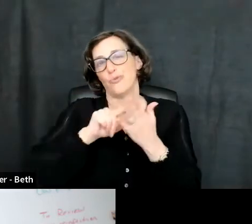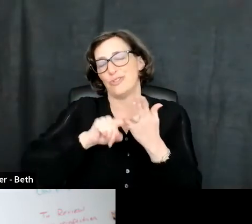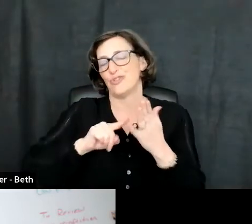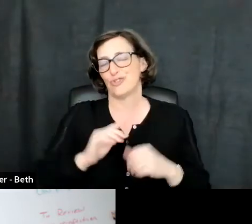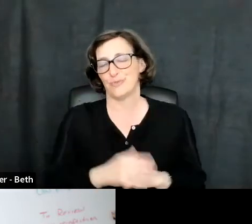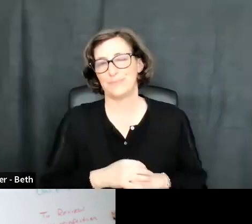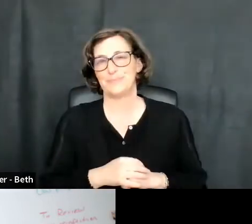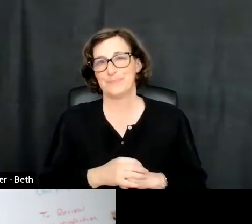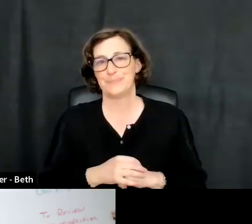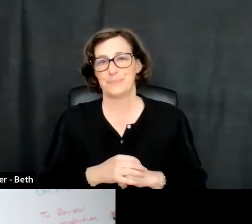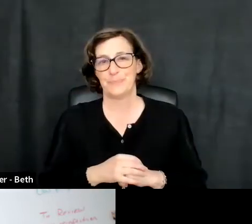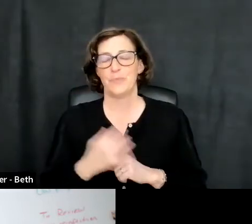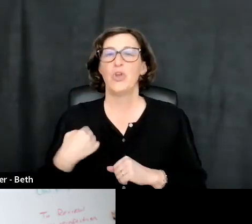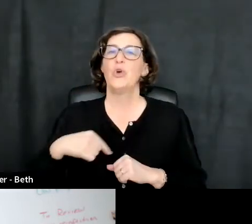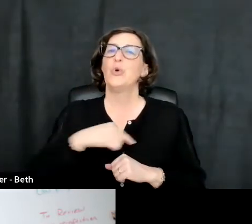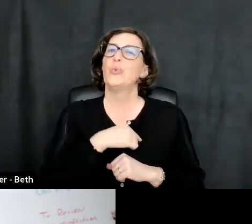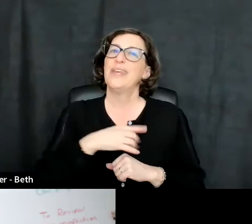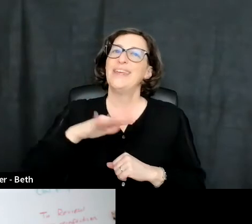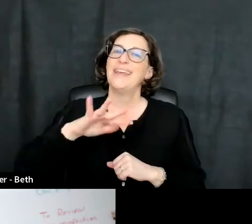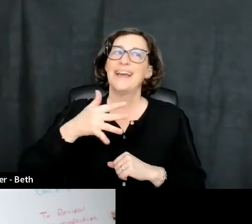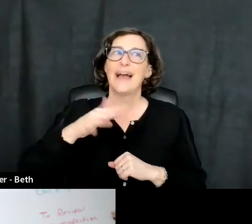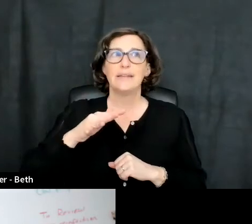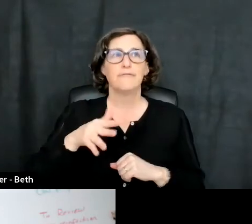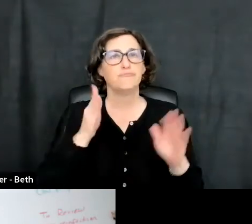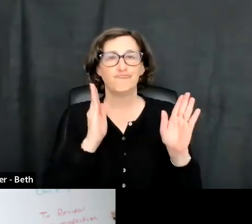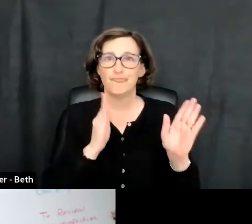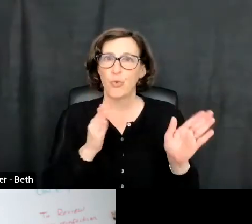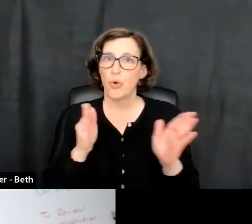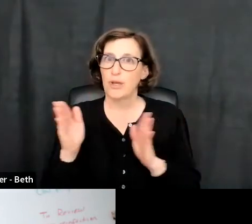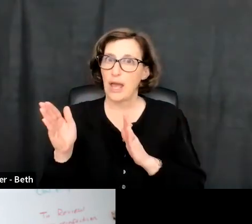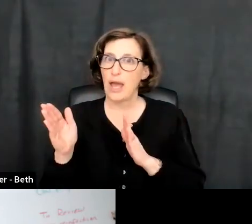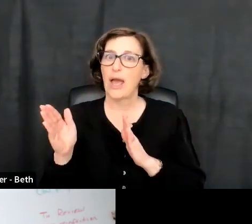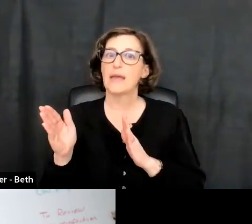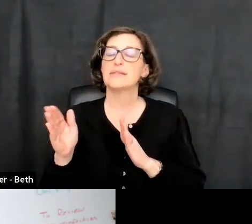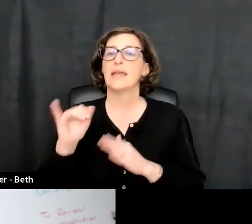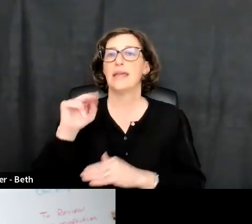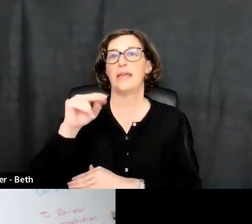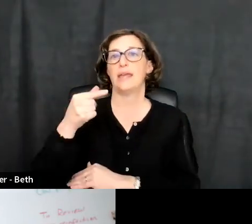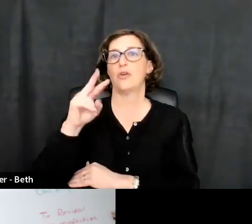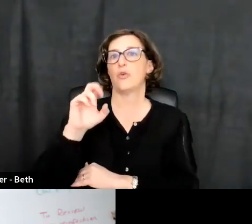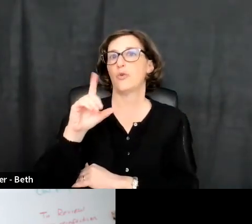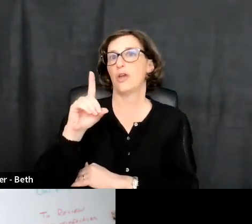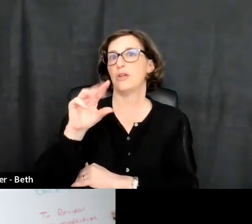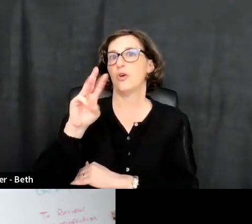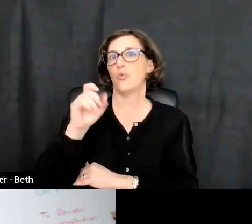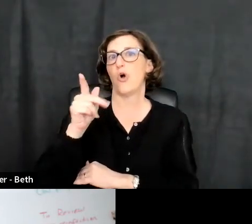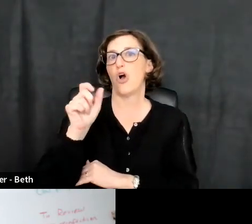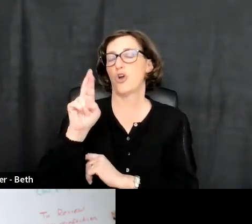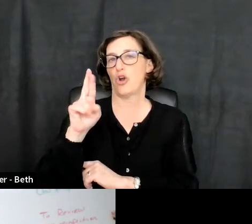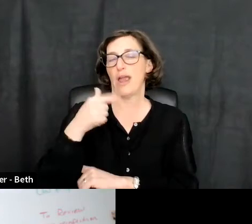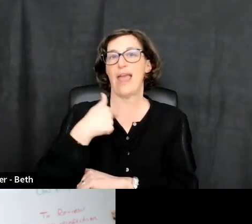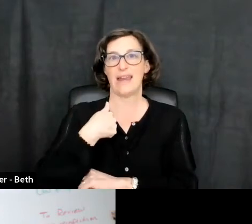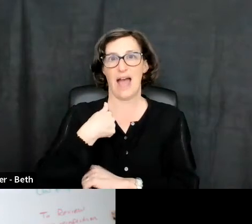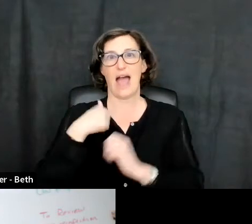we kind of organized, Ingrid Walker and I, along with support from Drug